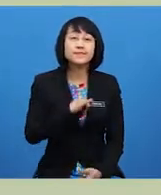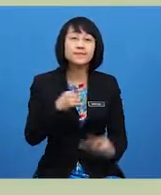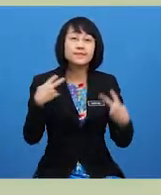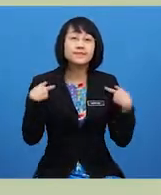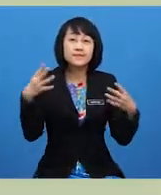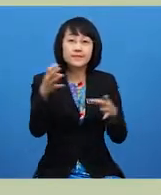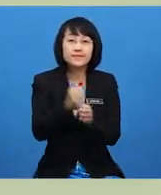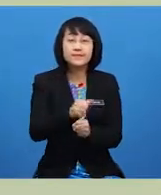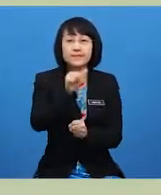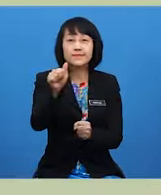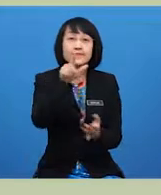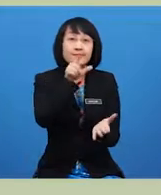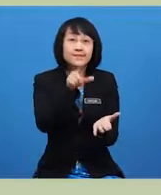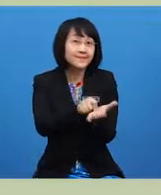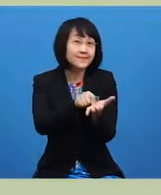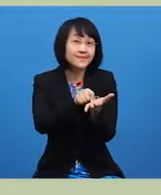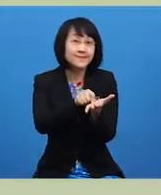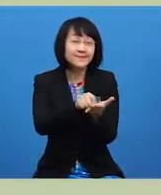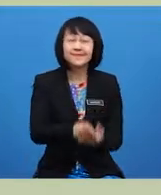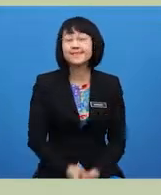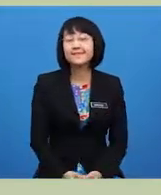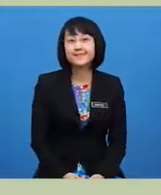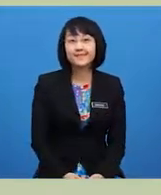I've got a chicken.